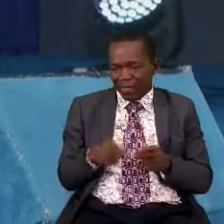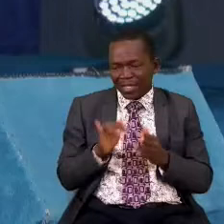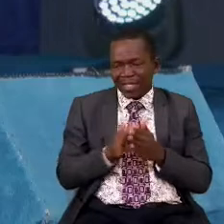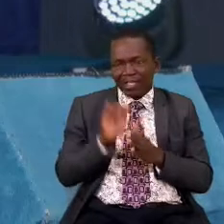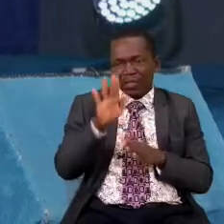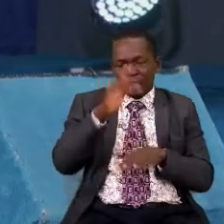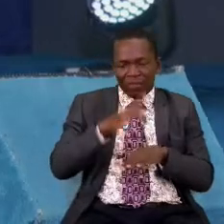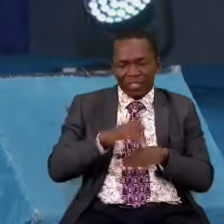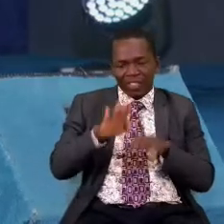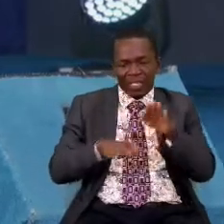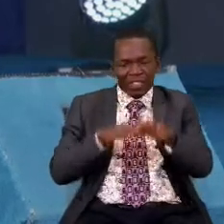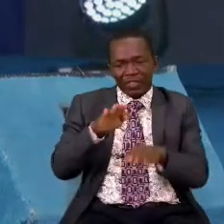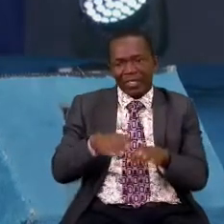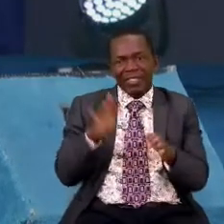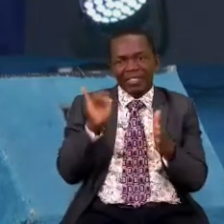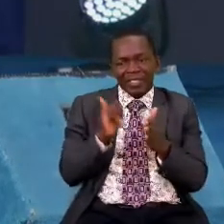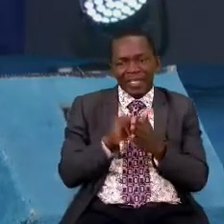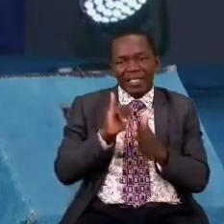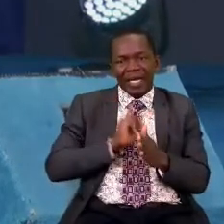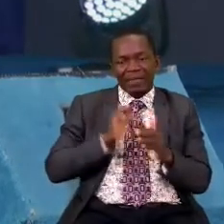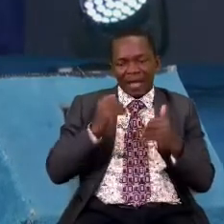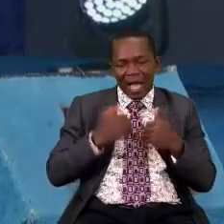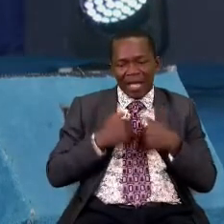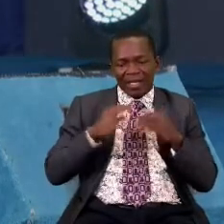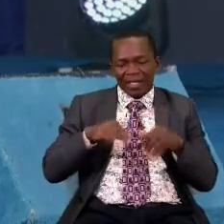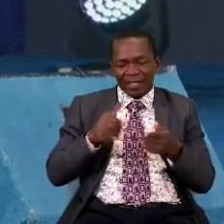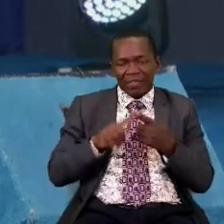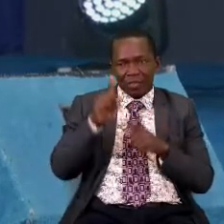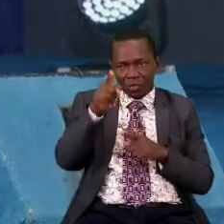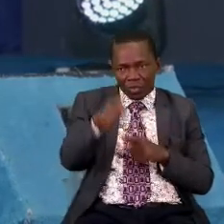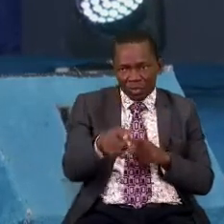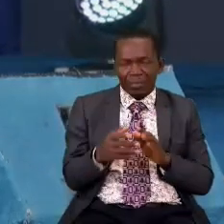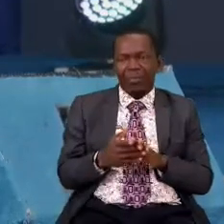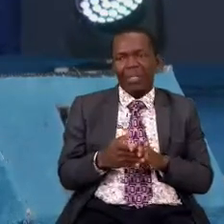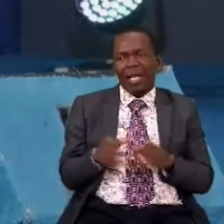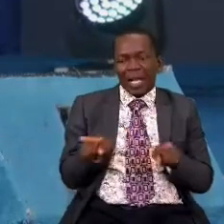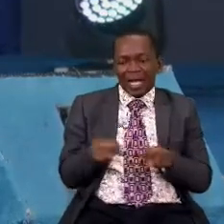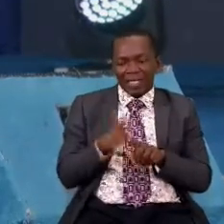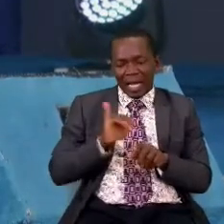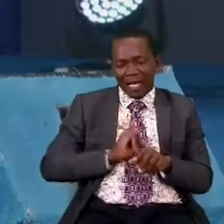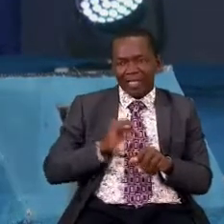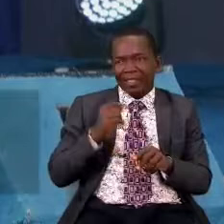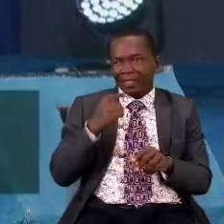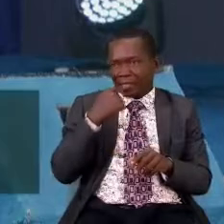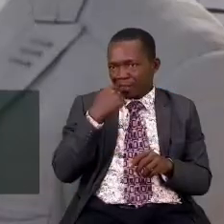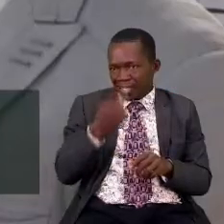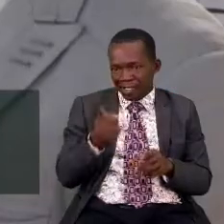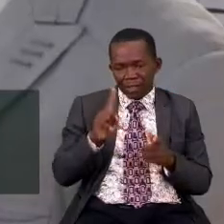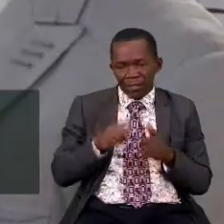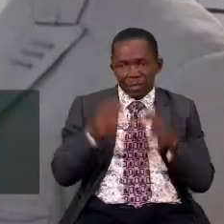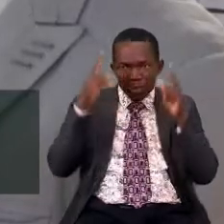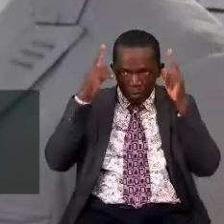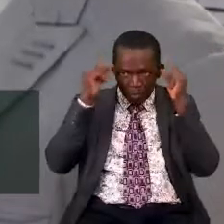said unto Moses. We're looking at three things here. Number one, we're looking at the good promise for